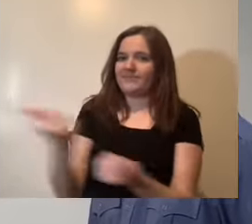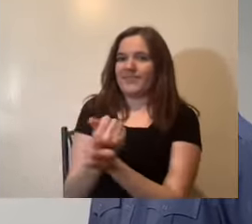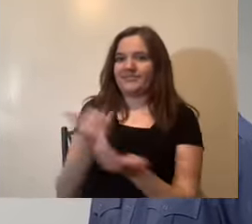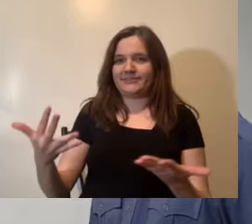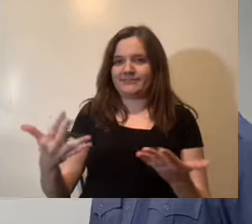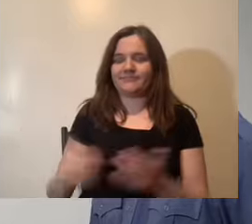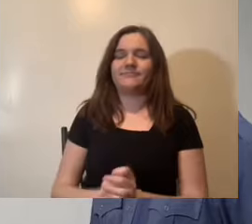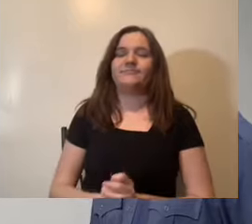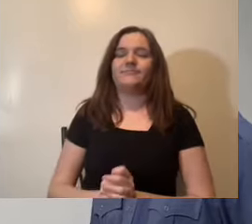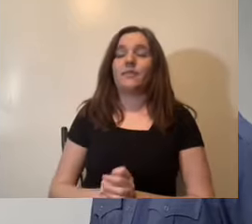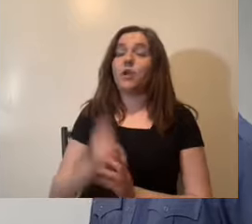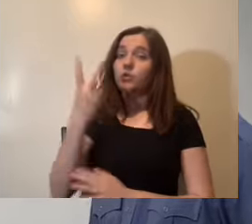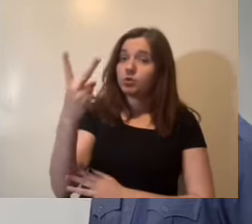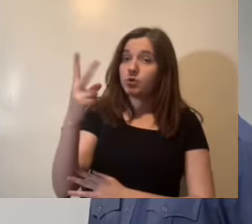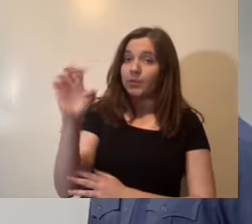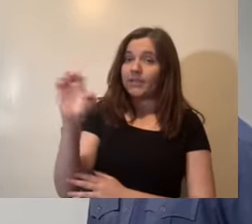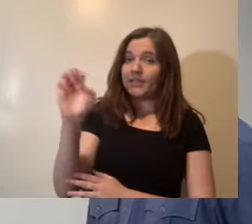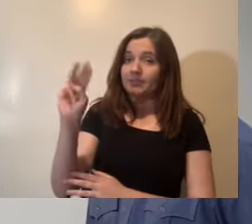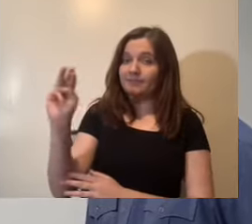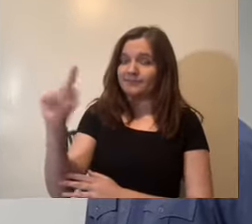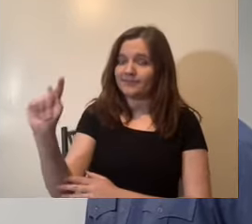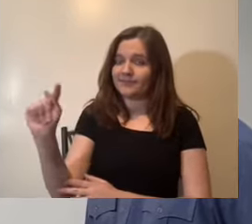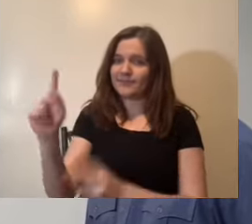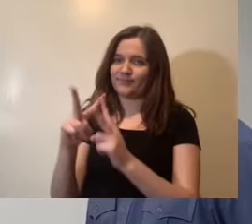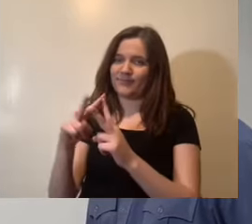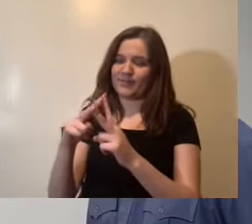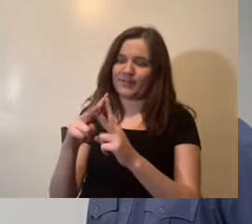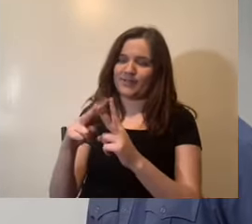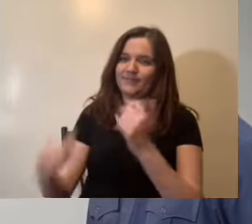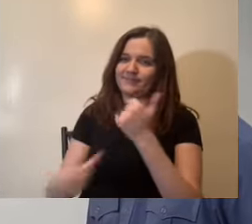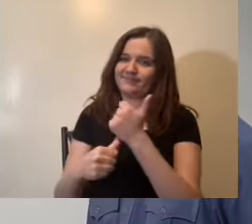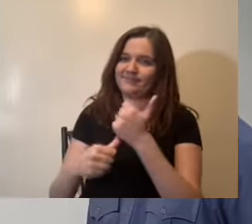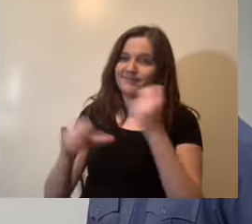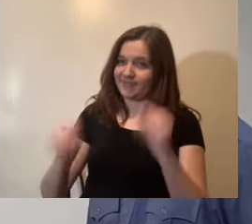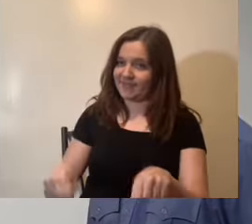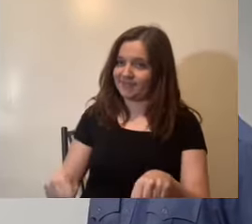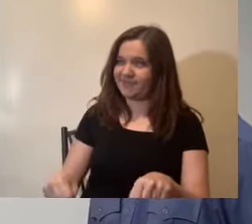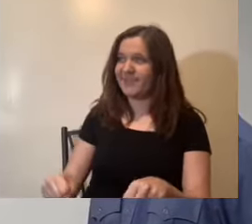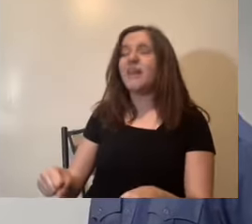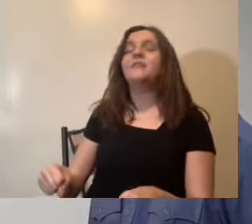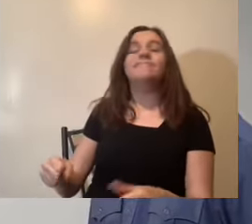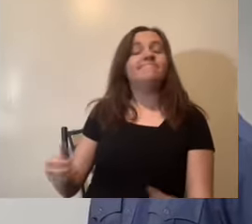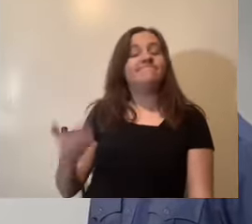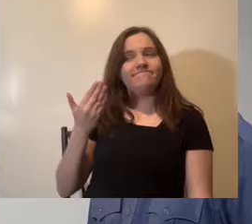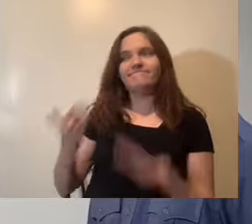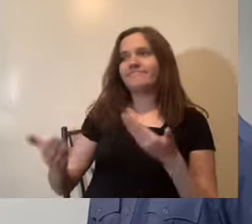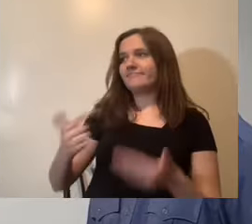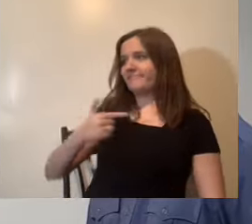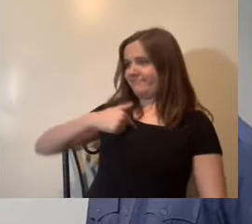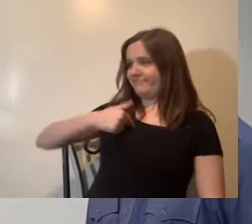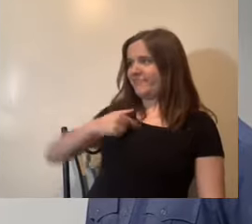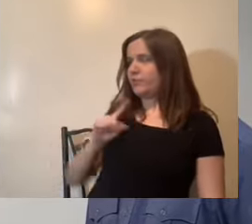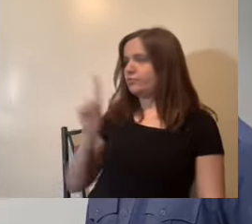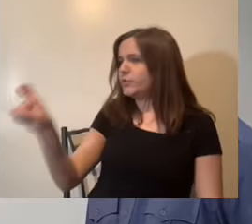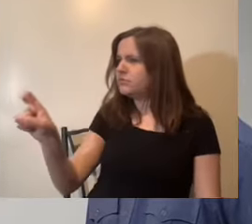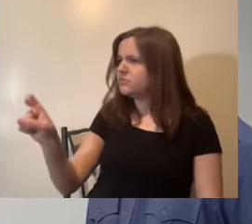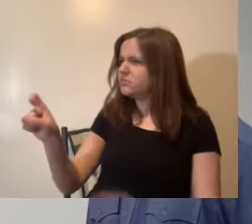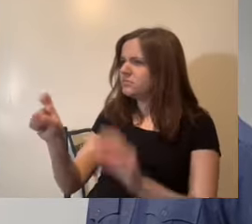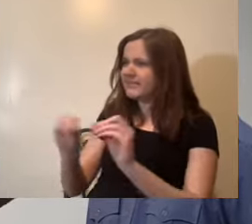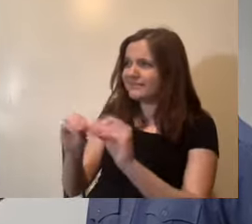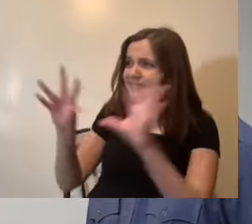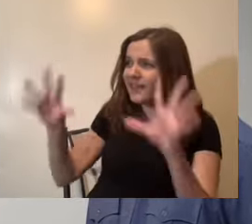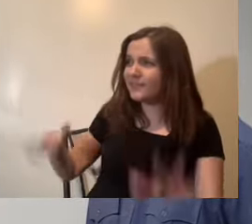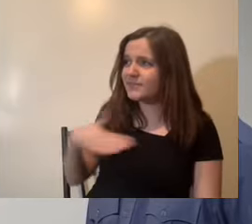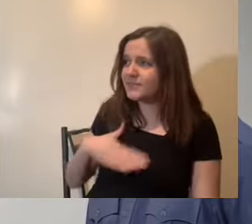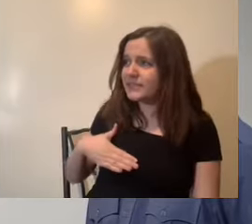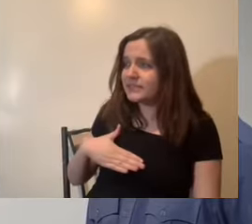EMT partners to assist you. I may have to clarify treatments with you during the assessment as they arise. You have 15 minutes to complete this skill. You